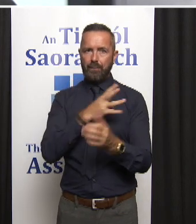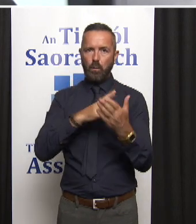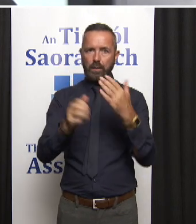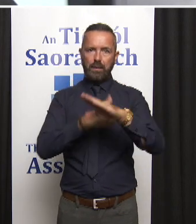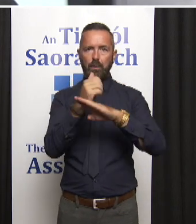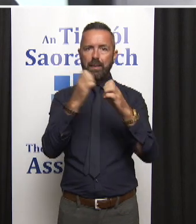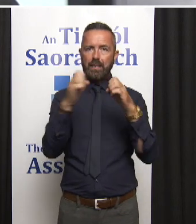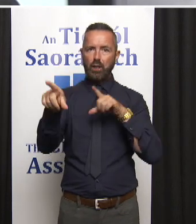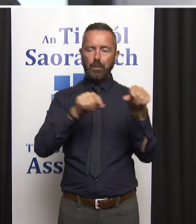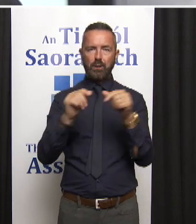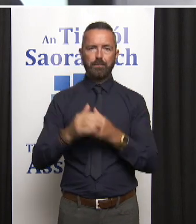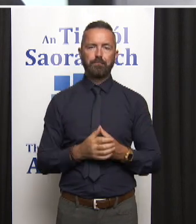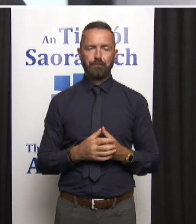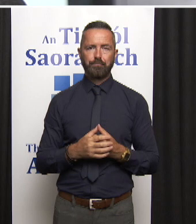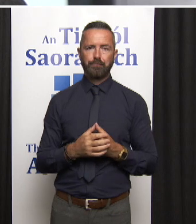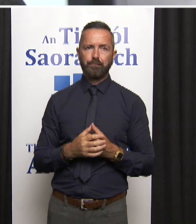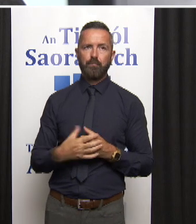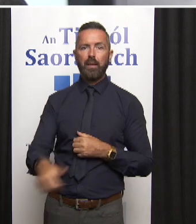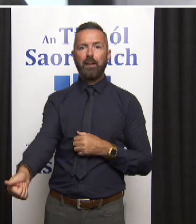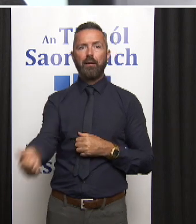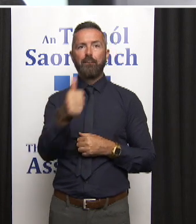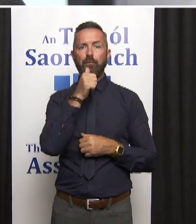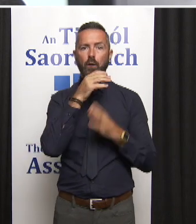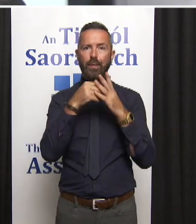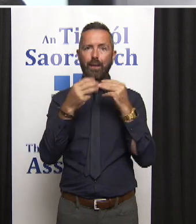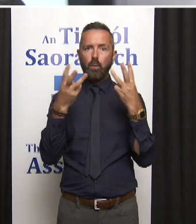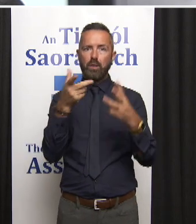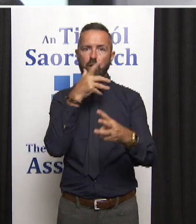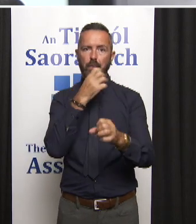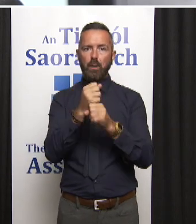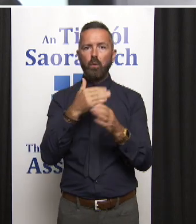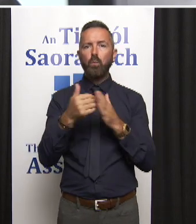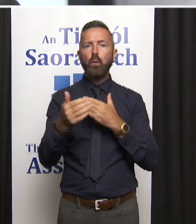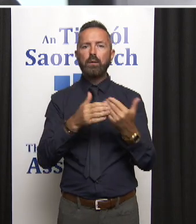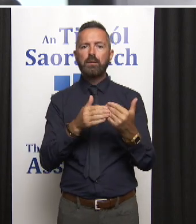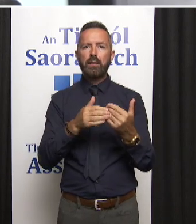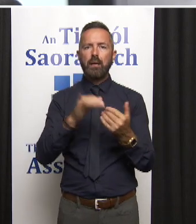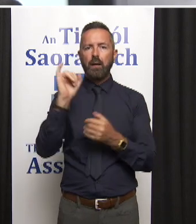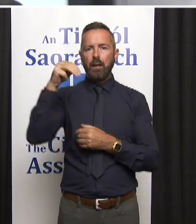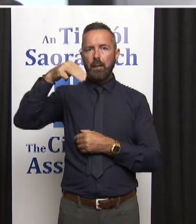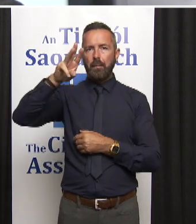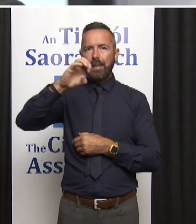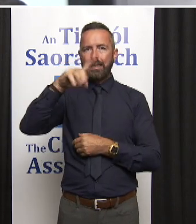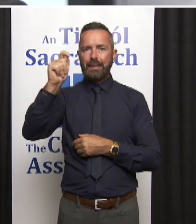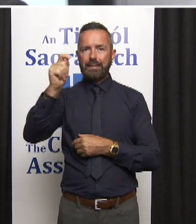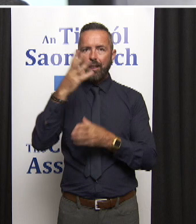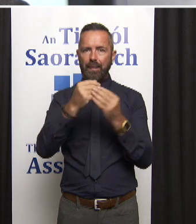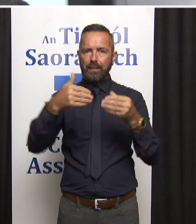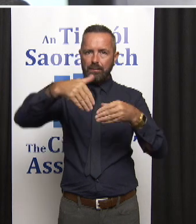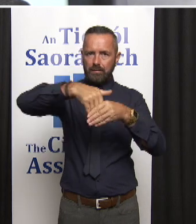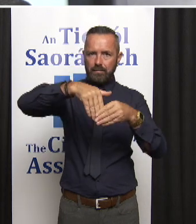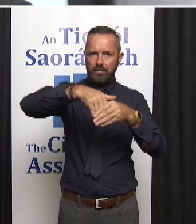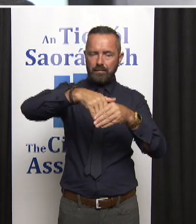option. The first matter I want to speak to relates to a suggestion implicit in some of the discussion to date that it's possible